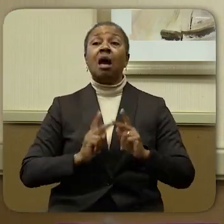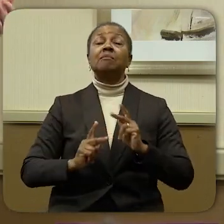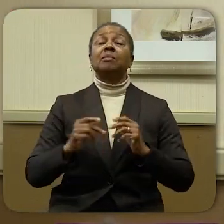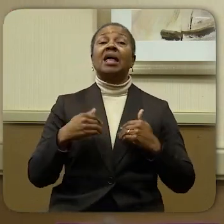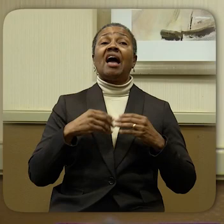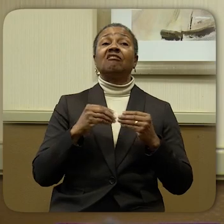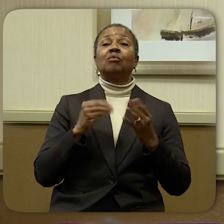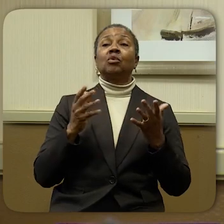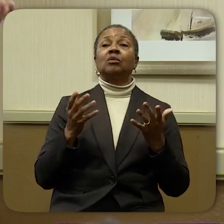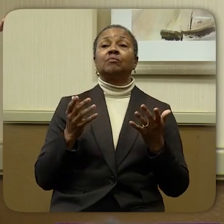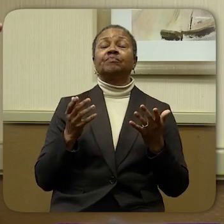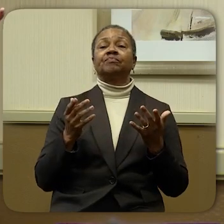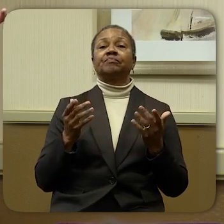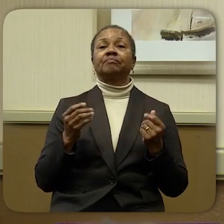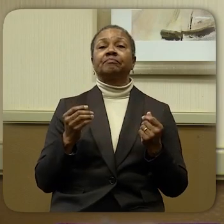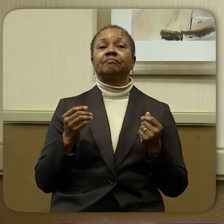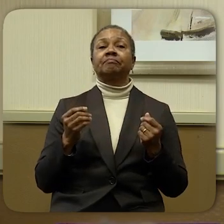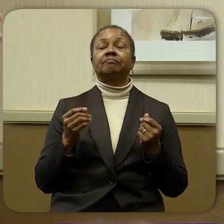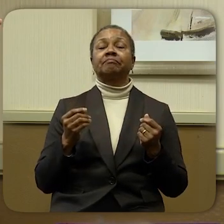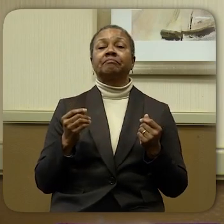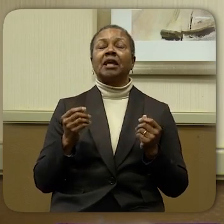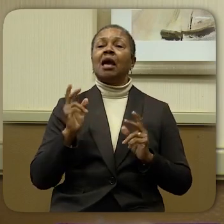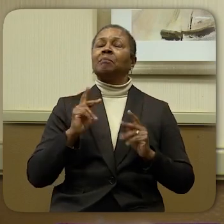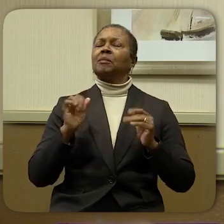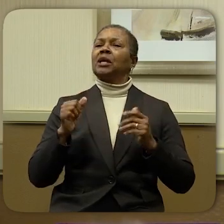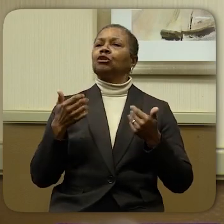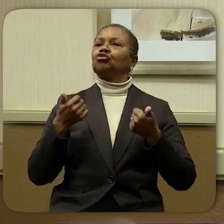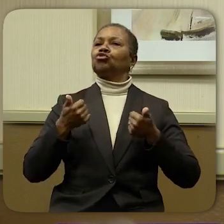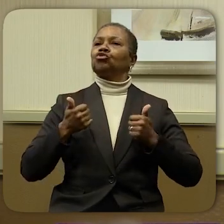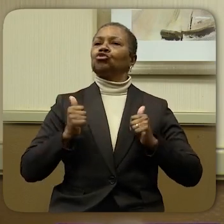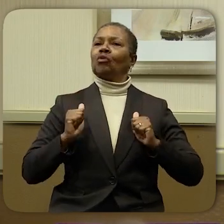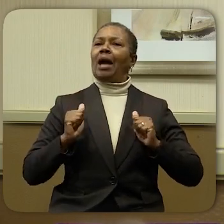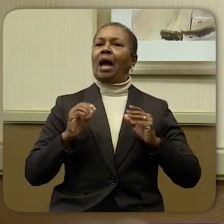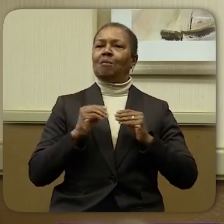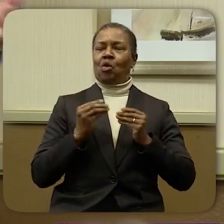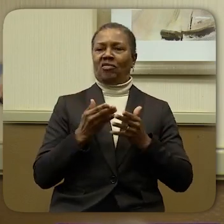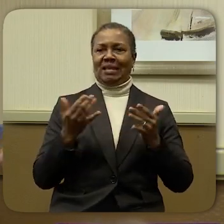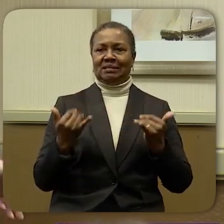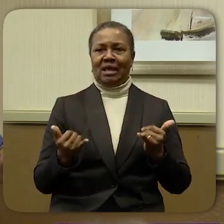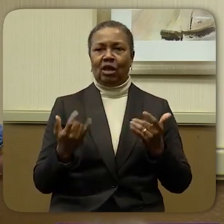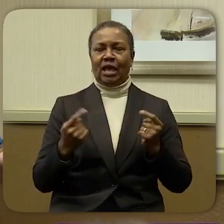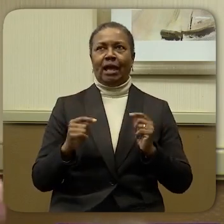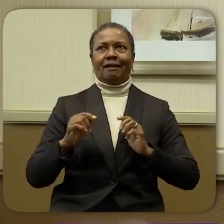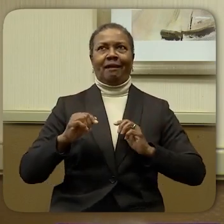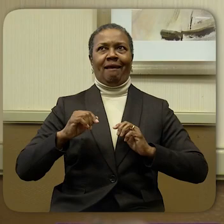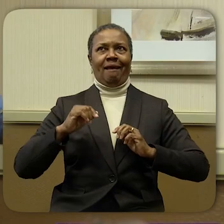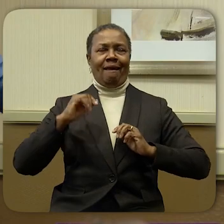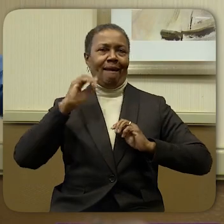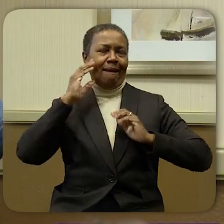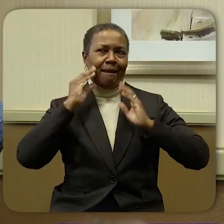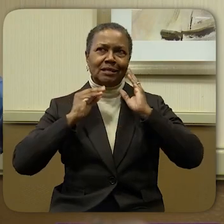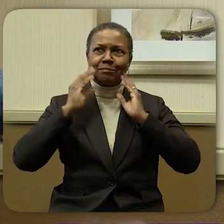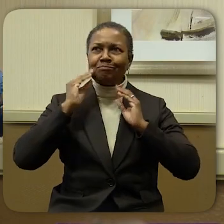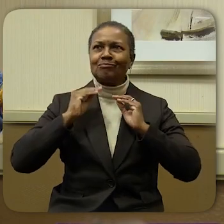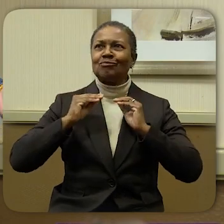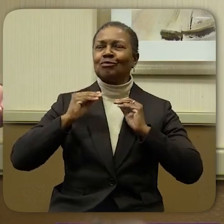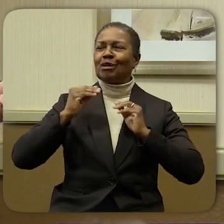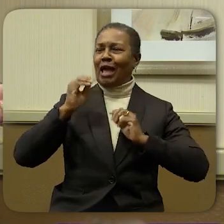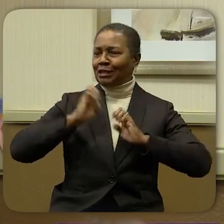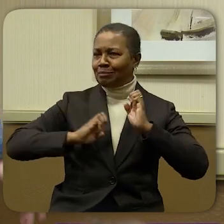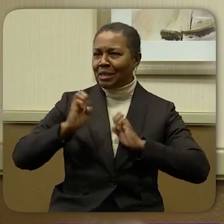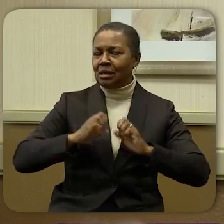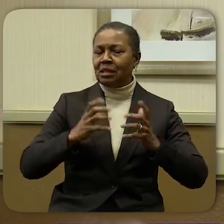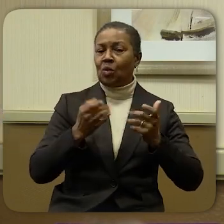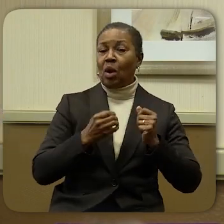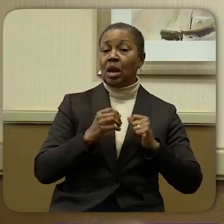have more space to try things on and to explore. So maybe some kids are gonna say, I wanna use they, them